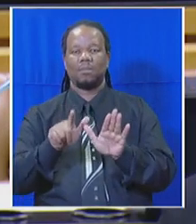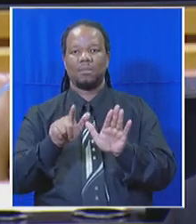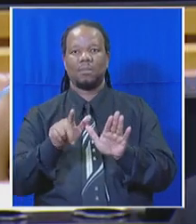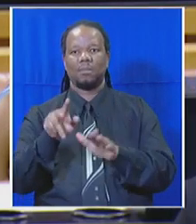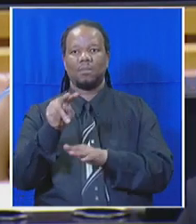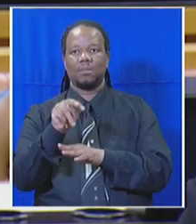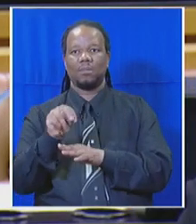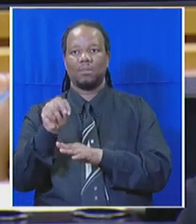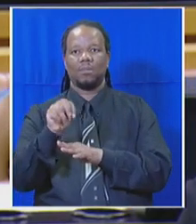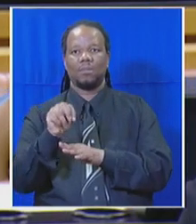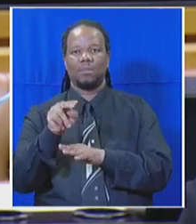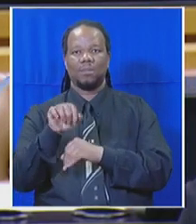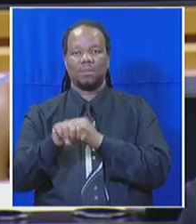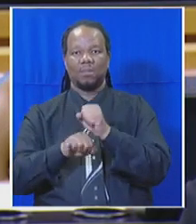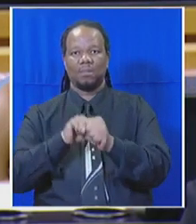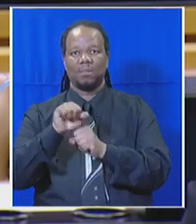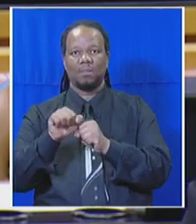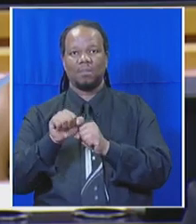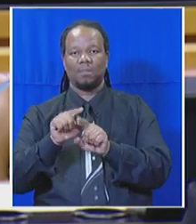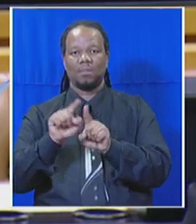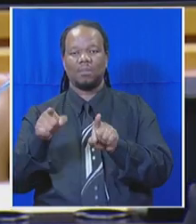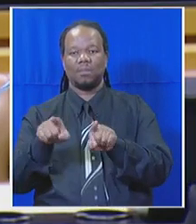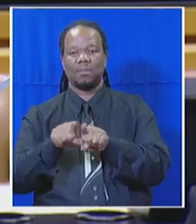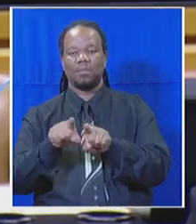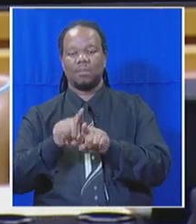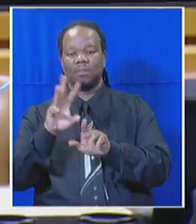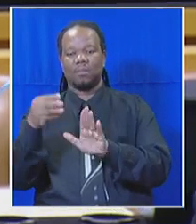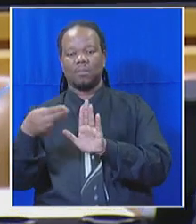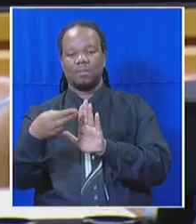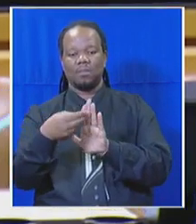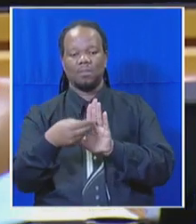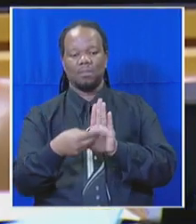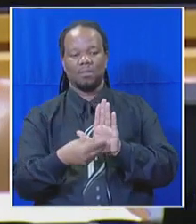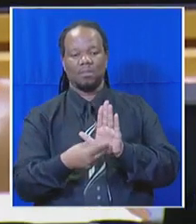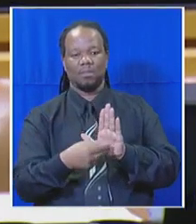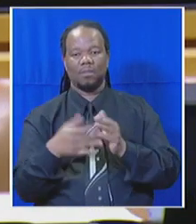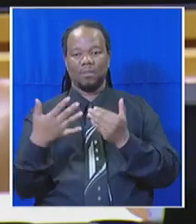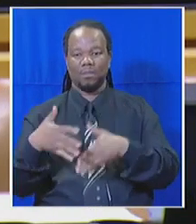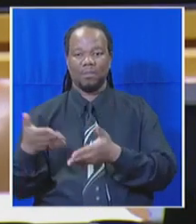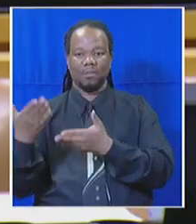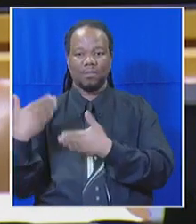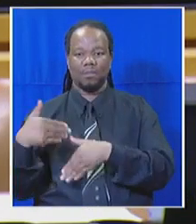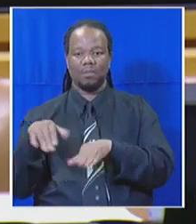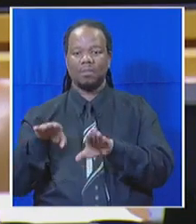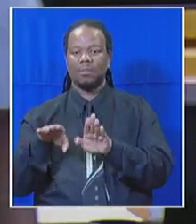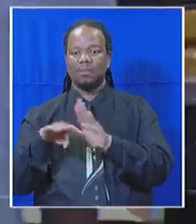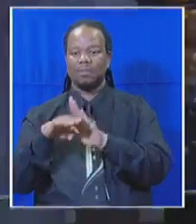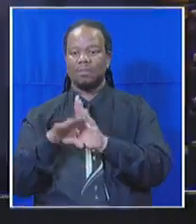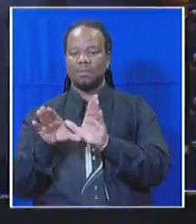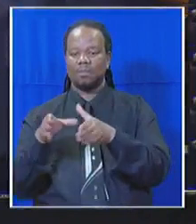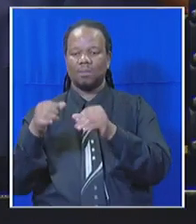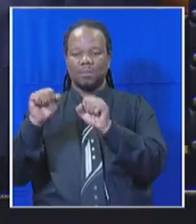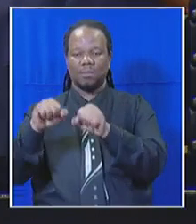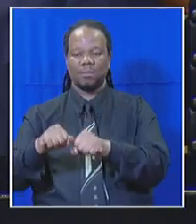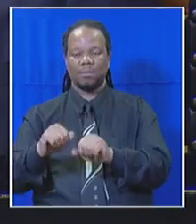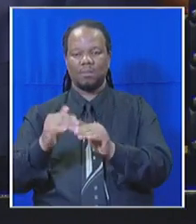the sequence of proceedings will be reflected on the order paper as agreed to by the program committee. I so move. I